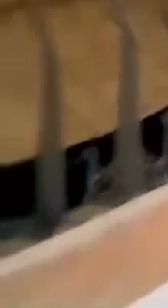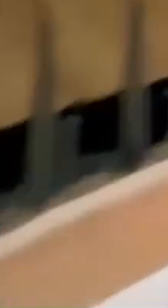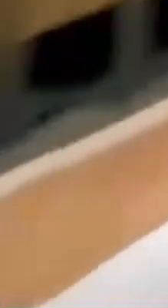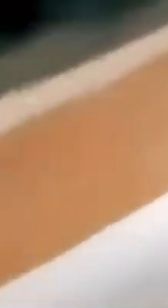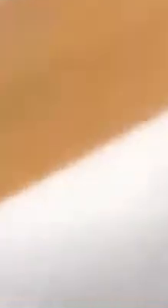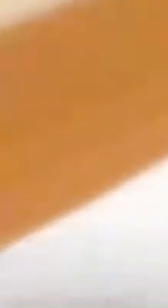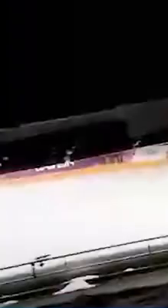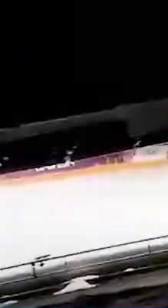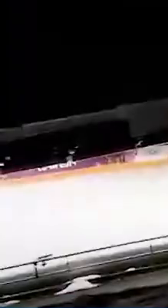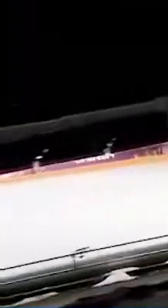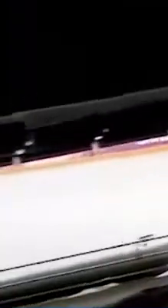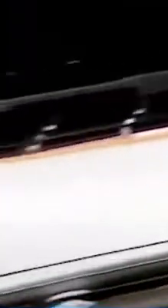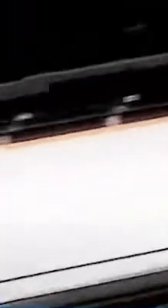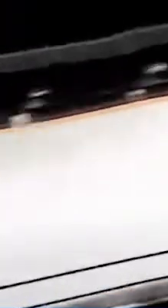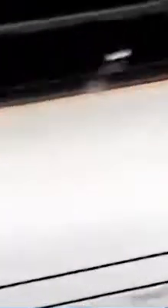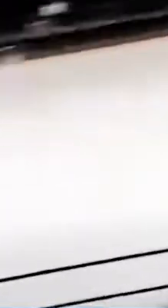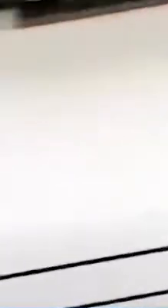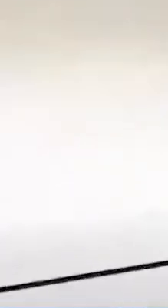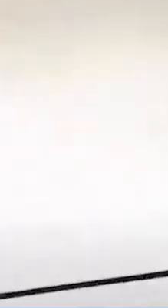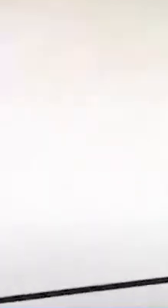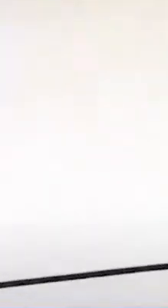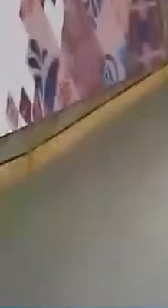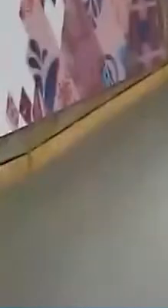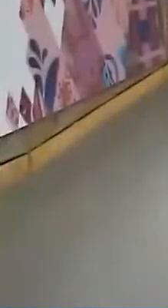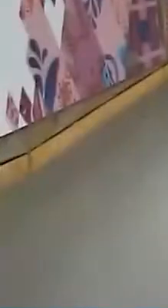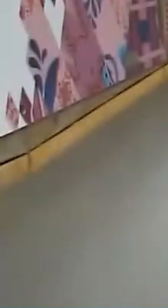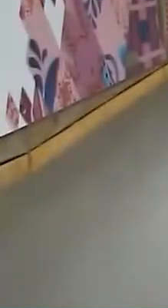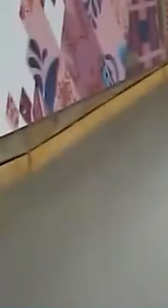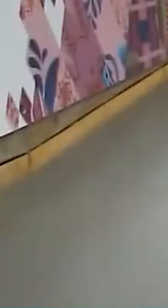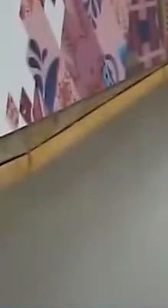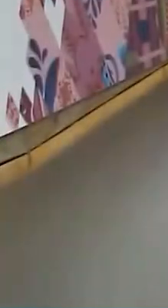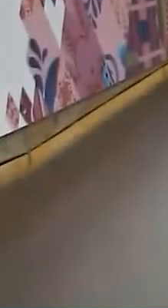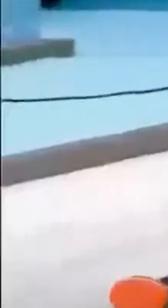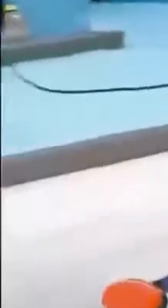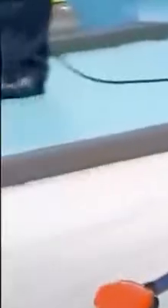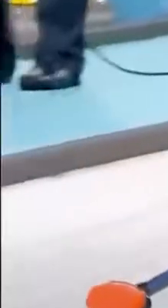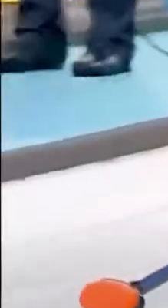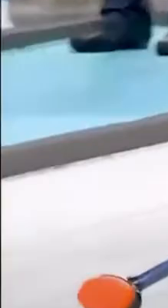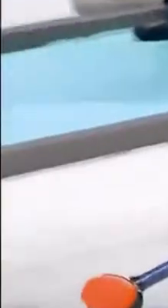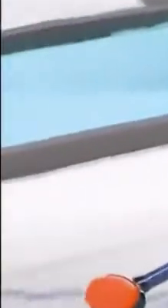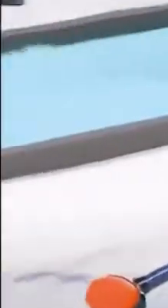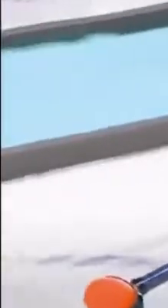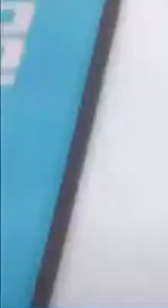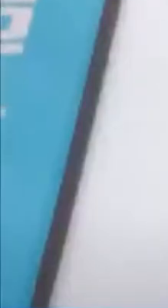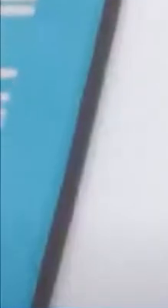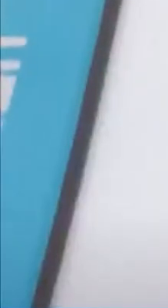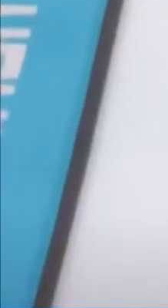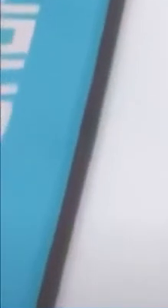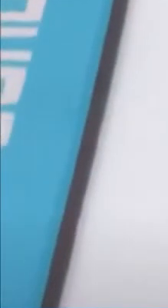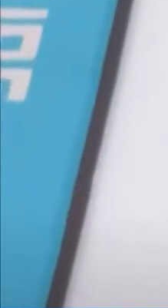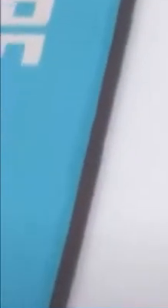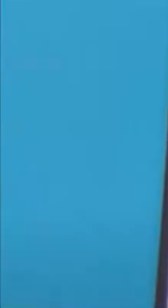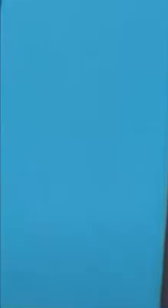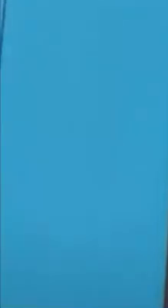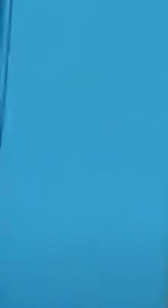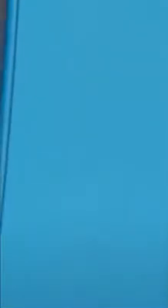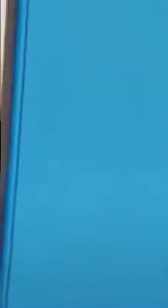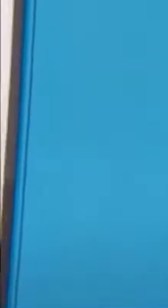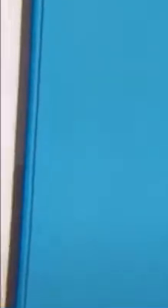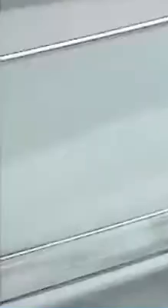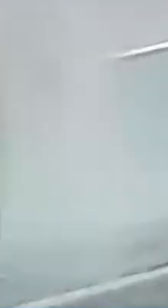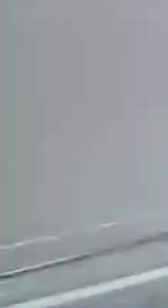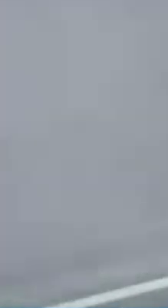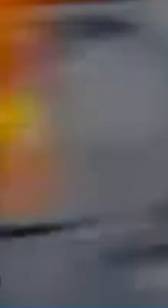than 4,500 hours of coverage from the Pyeongchang 2018 Olympic Games. You'll need 2 things. One is internet